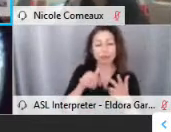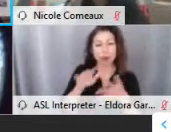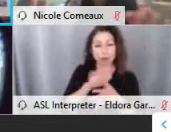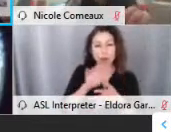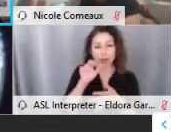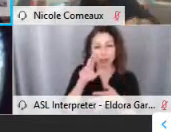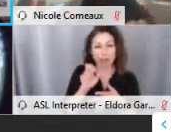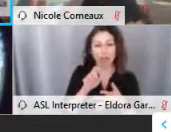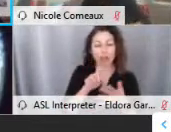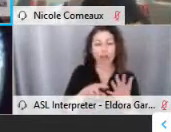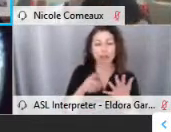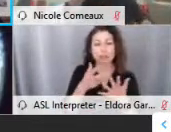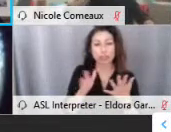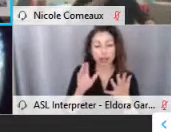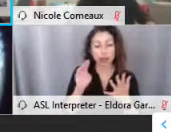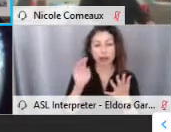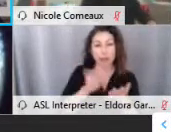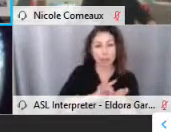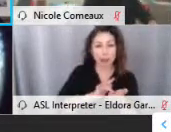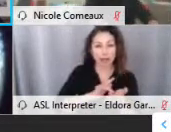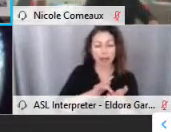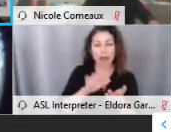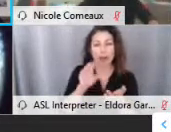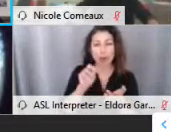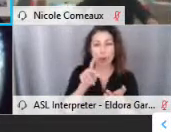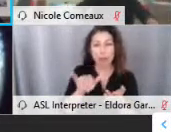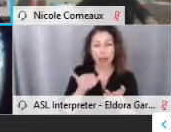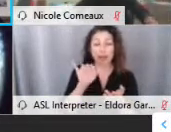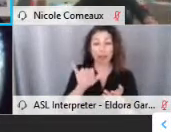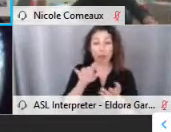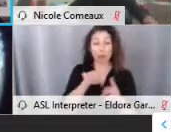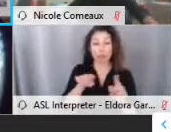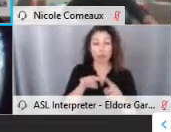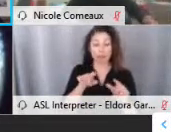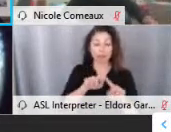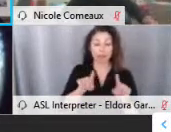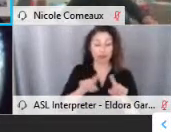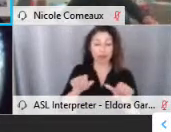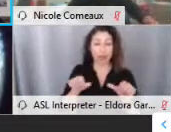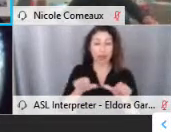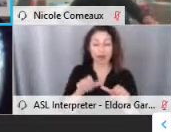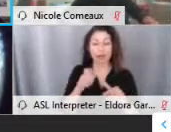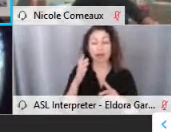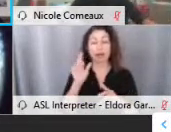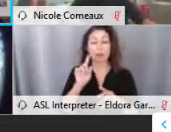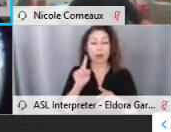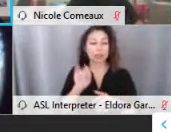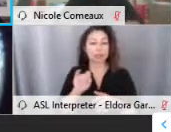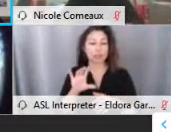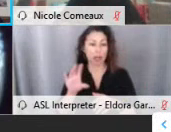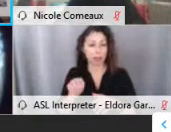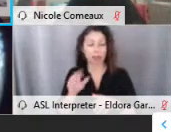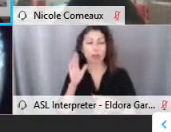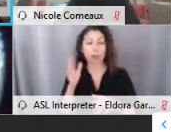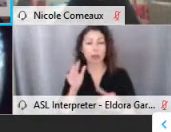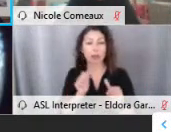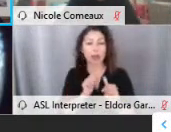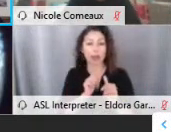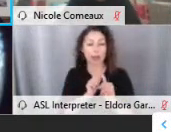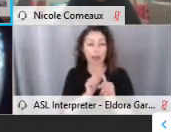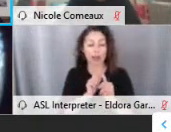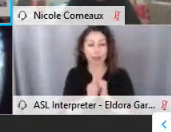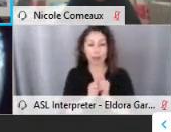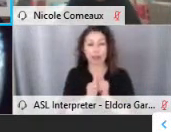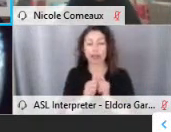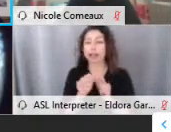and generic med copays are areas where insurance companies compete. And so these values